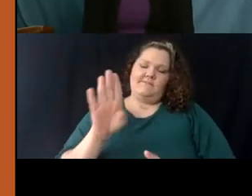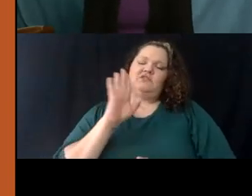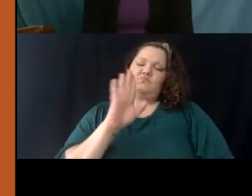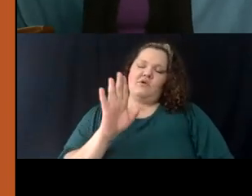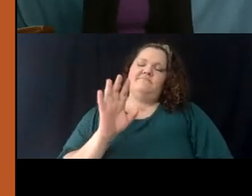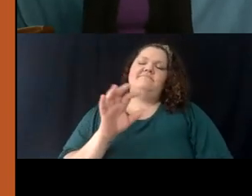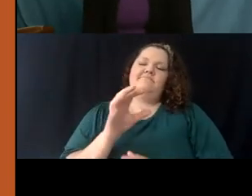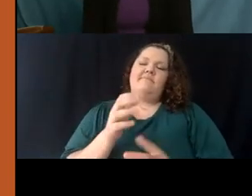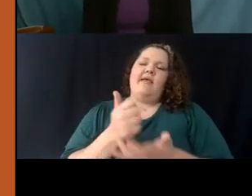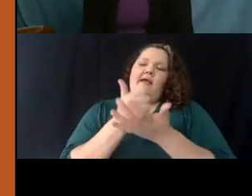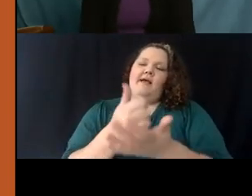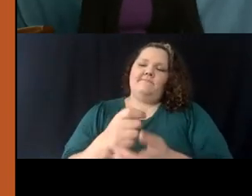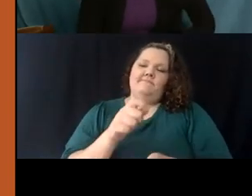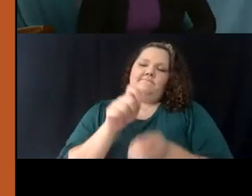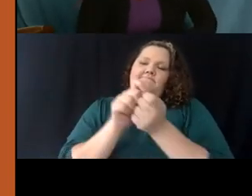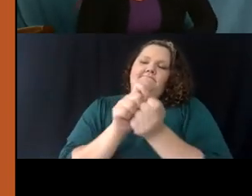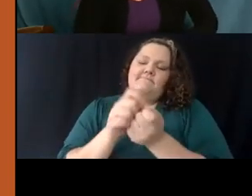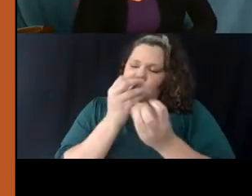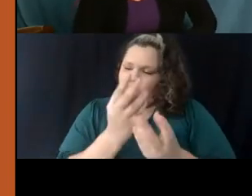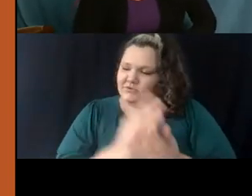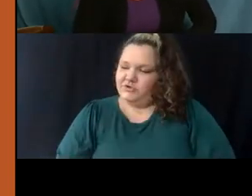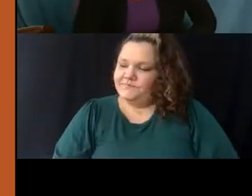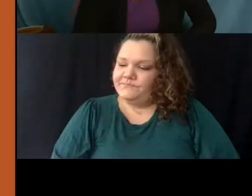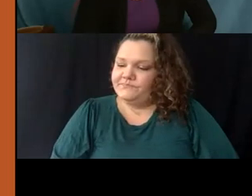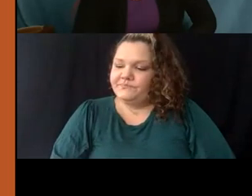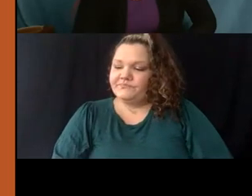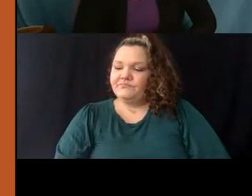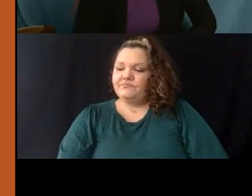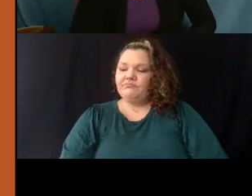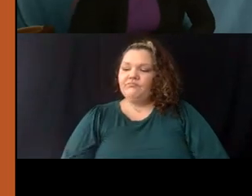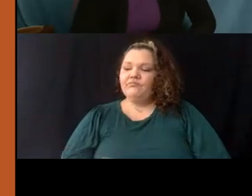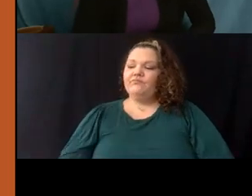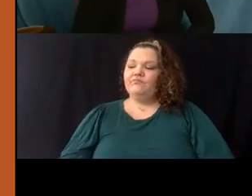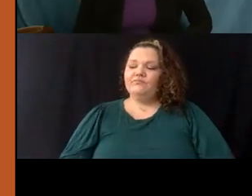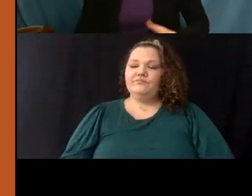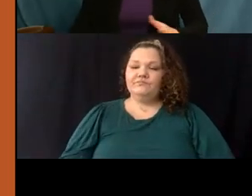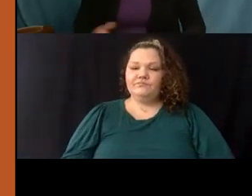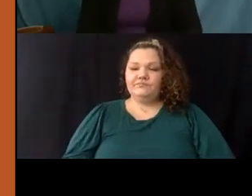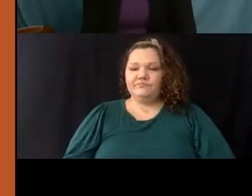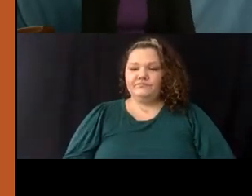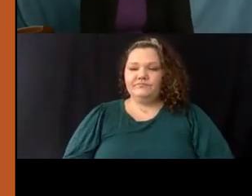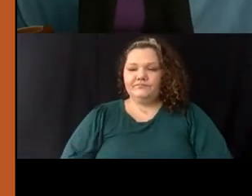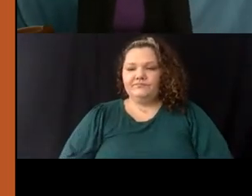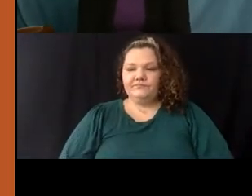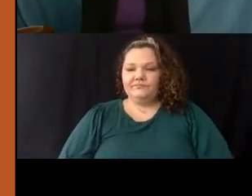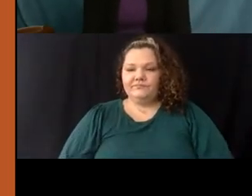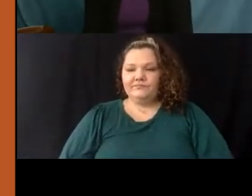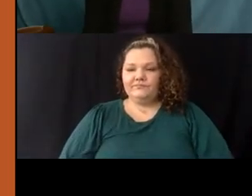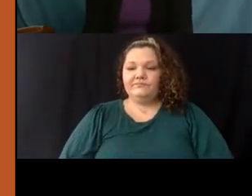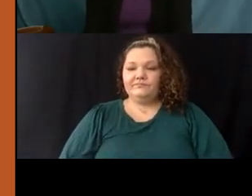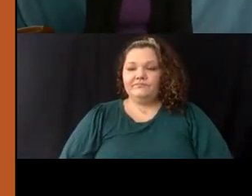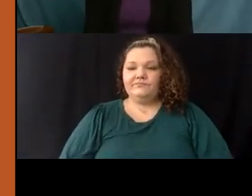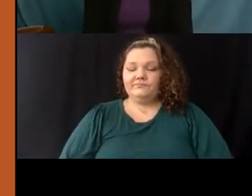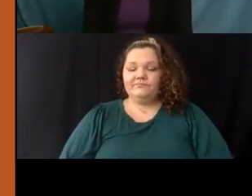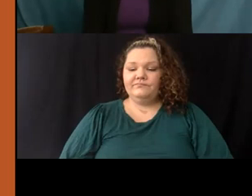results. I find that libraries are very specific to areas and countries, so you're able to get more specific information that way. But either way,